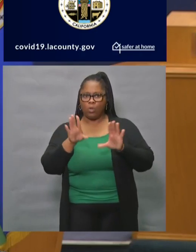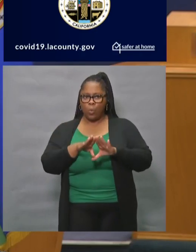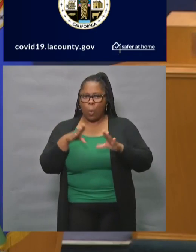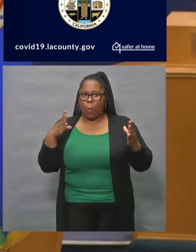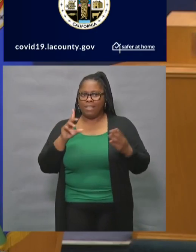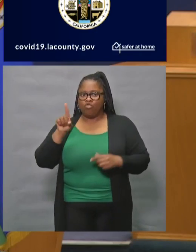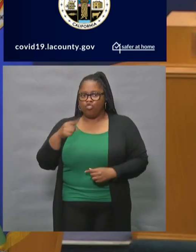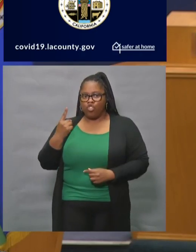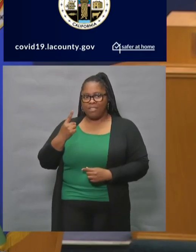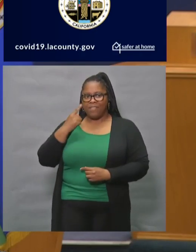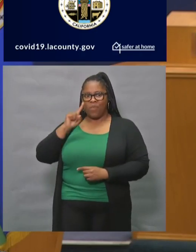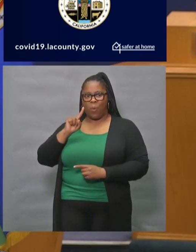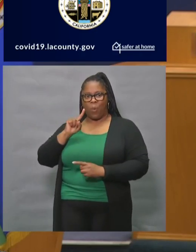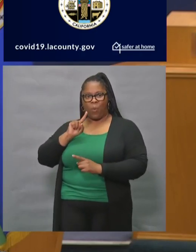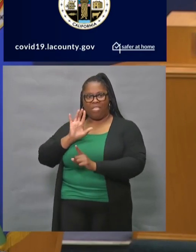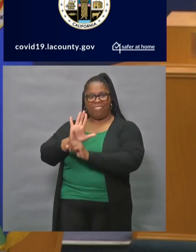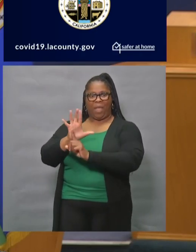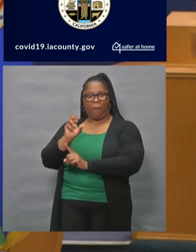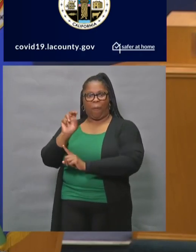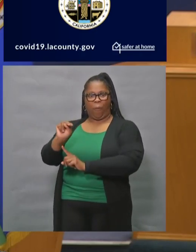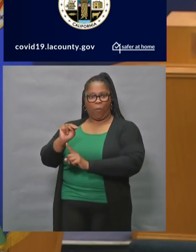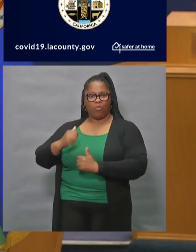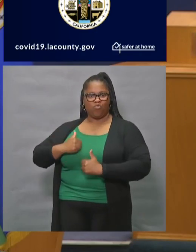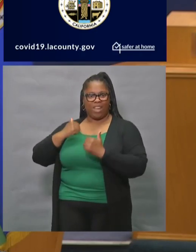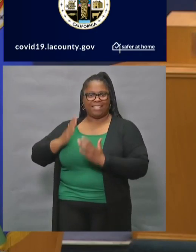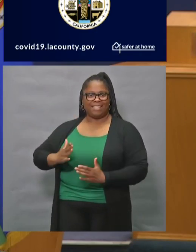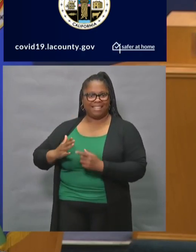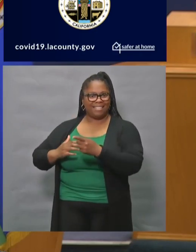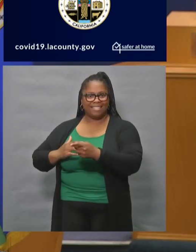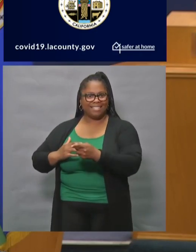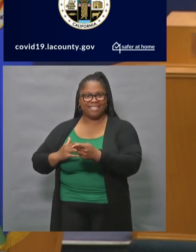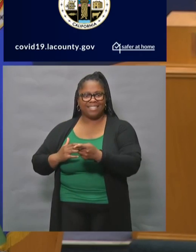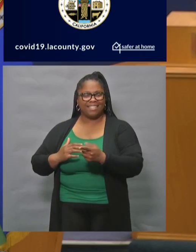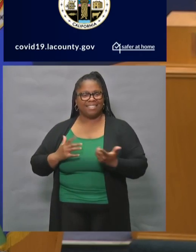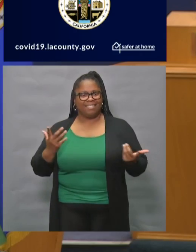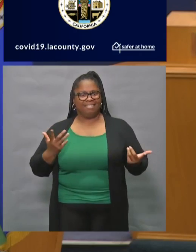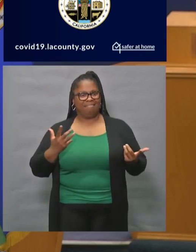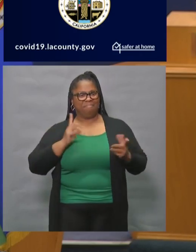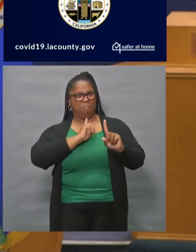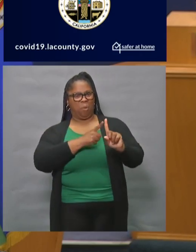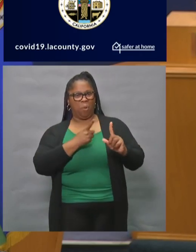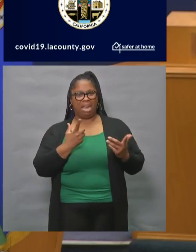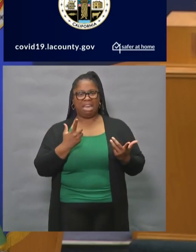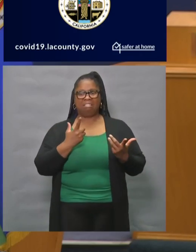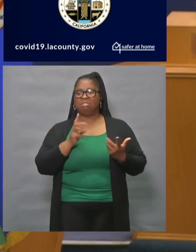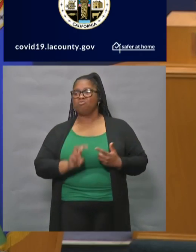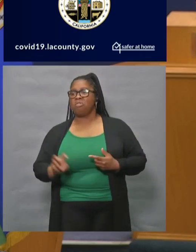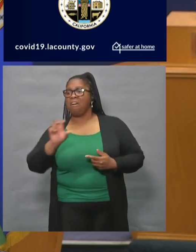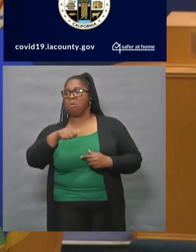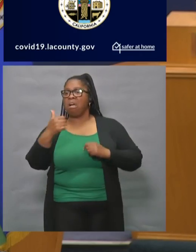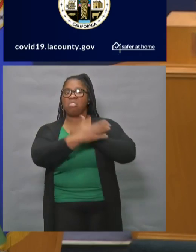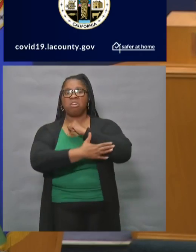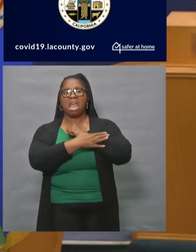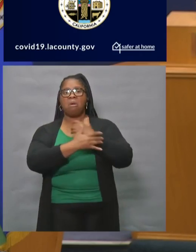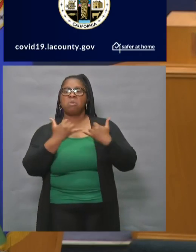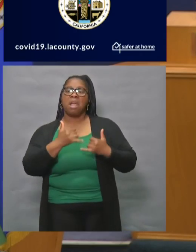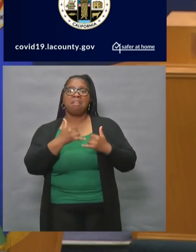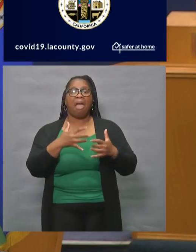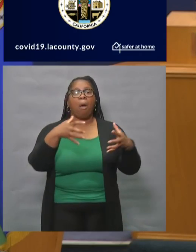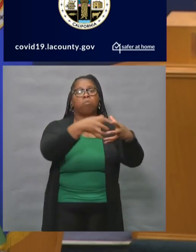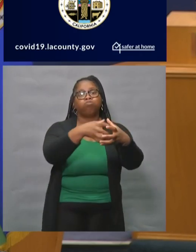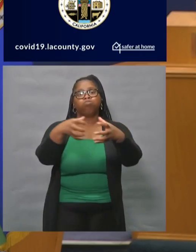for their own residents. Nobody benefits from people doing a lot of travel now and going and